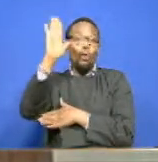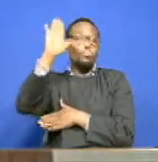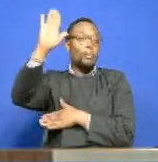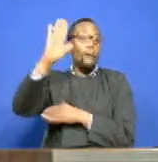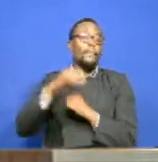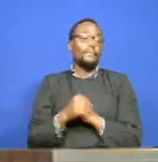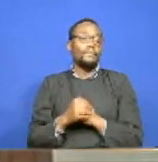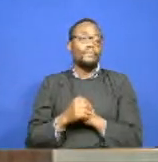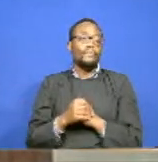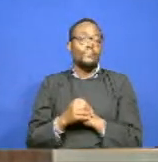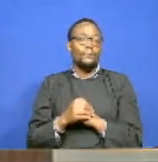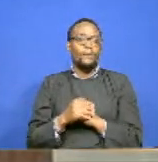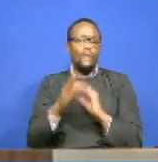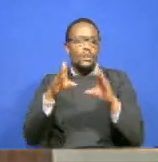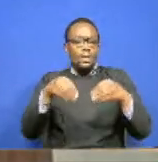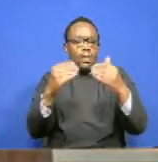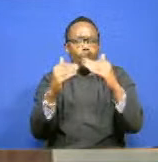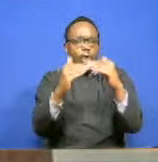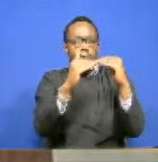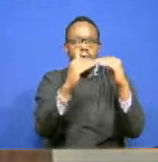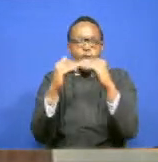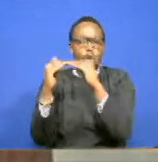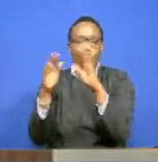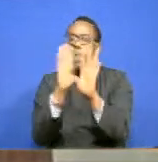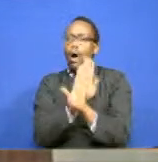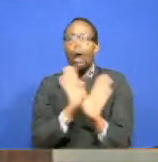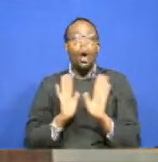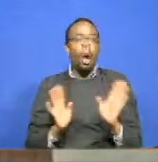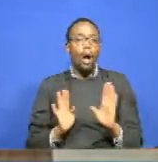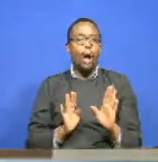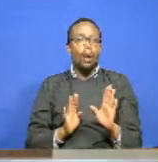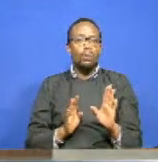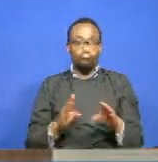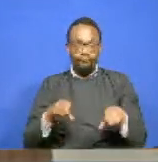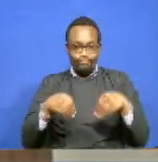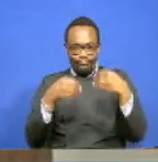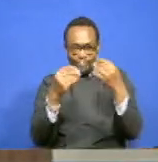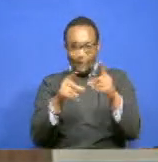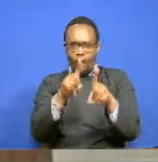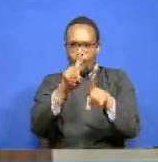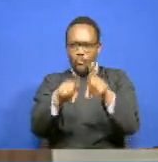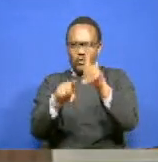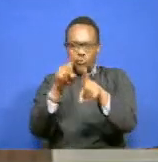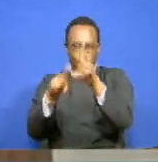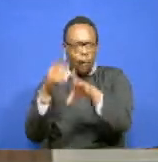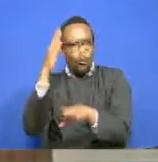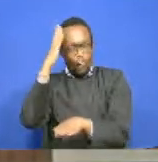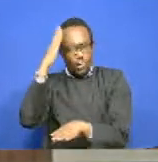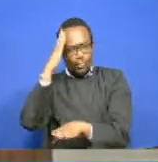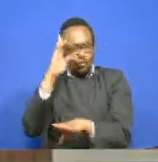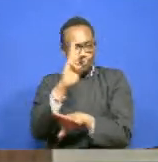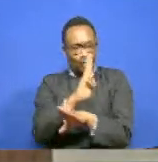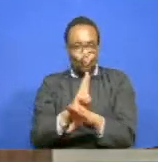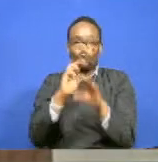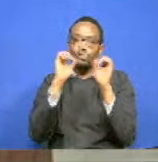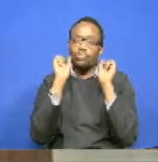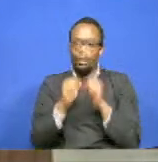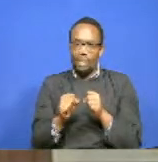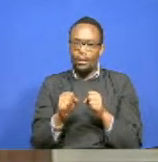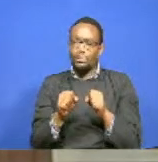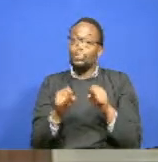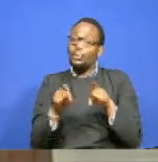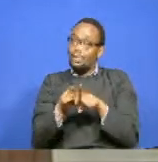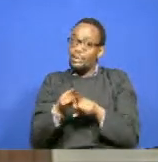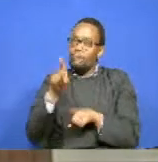He does not give us equal talents. He gives talents which he knows will be used. Equally, he does